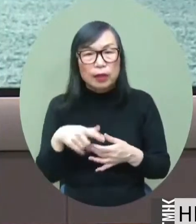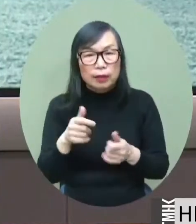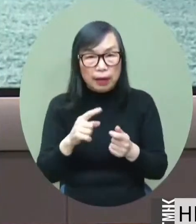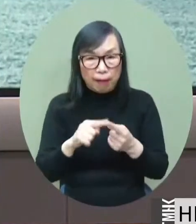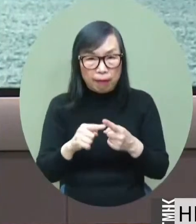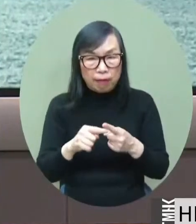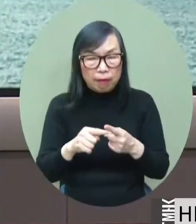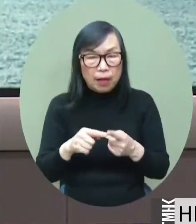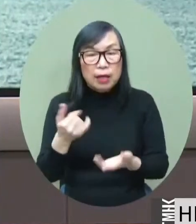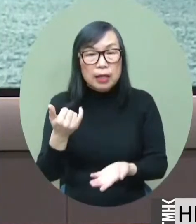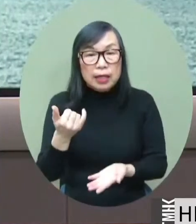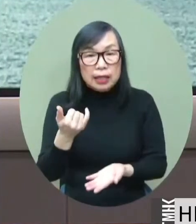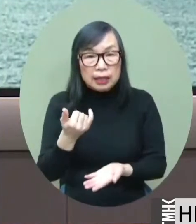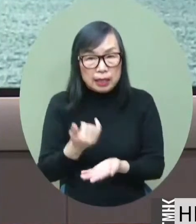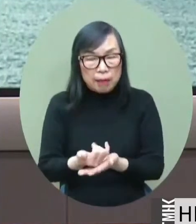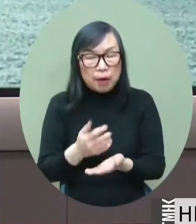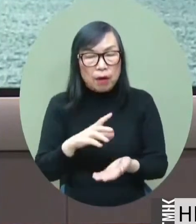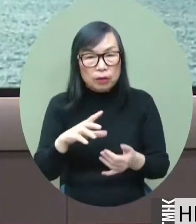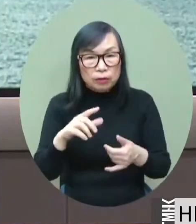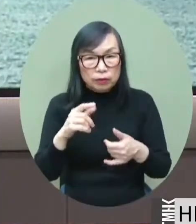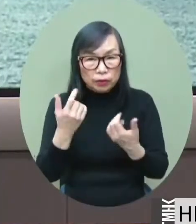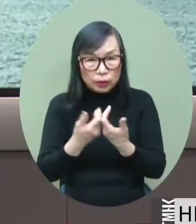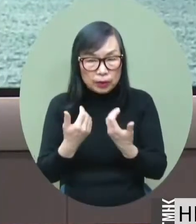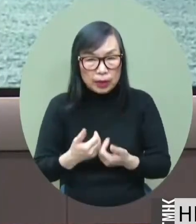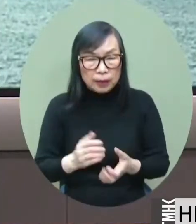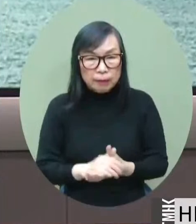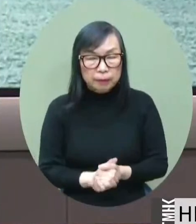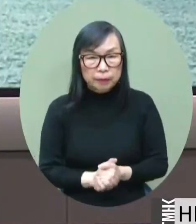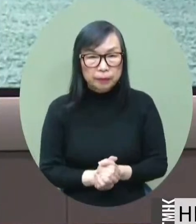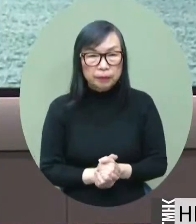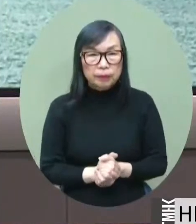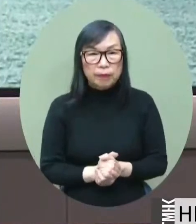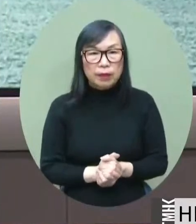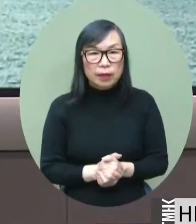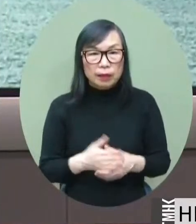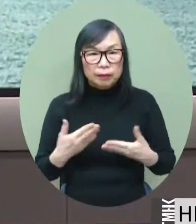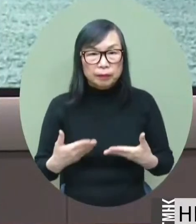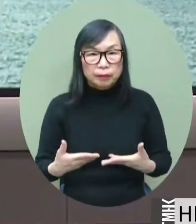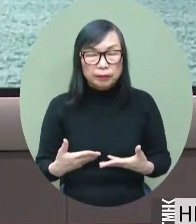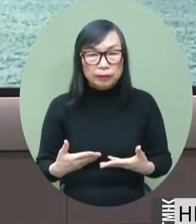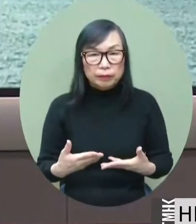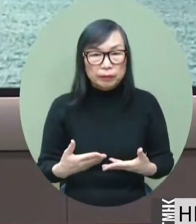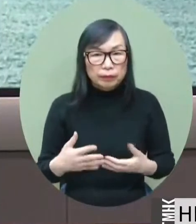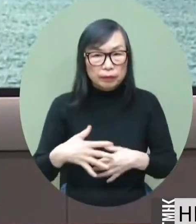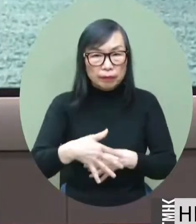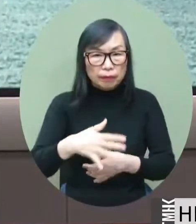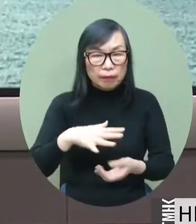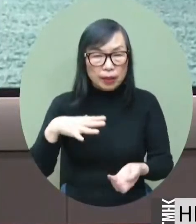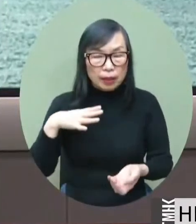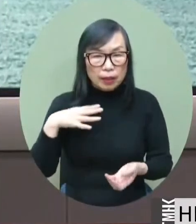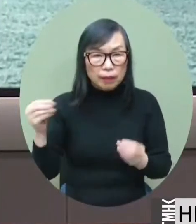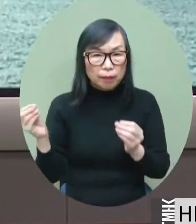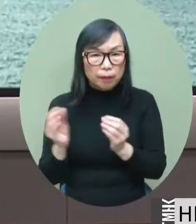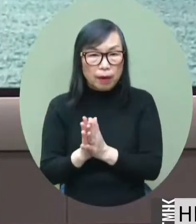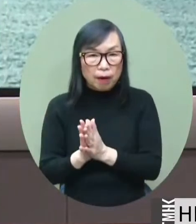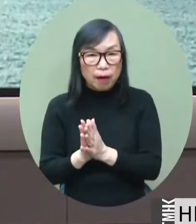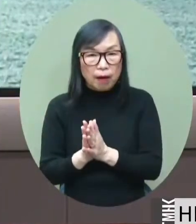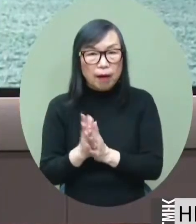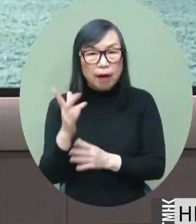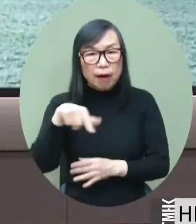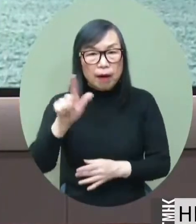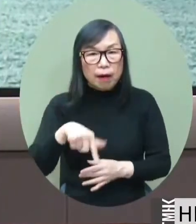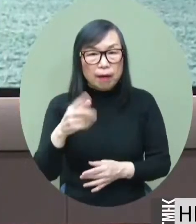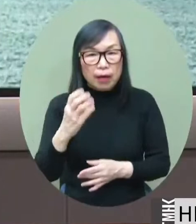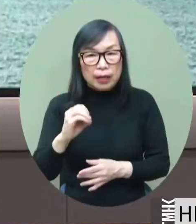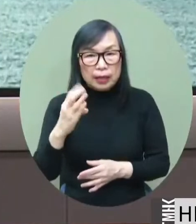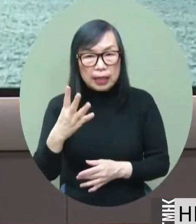involving 16 residents. As regards number of deaths, so far in the 5th wave,